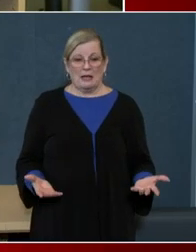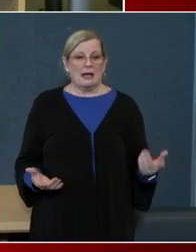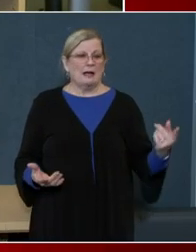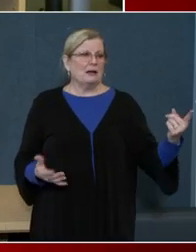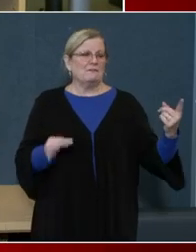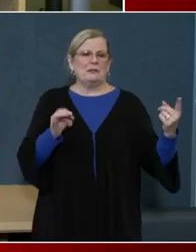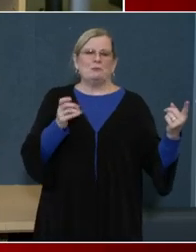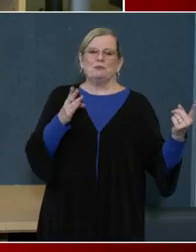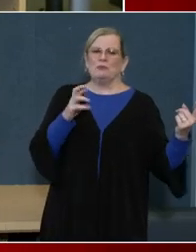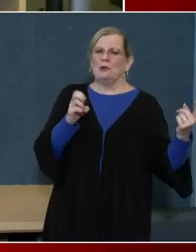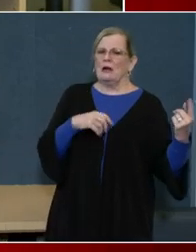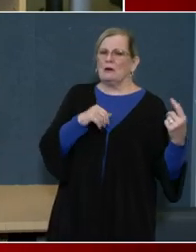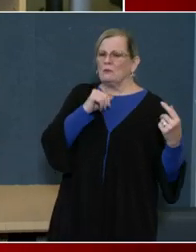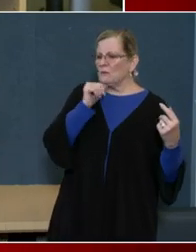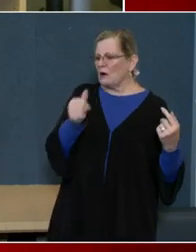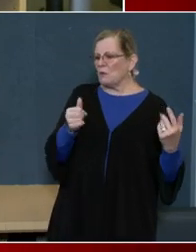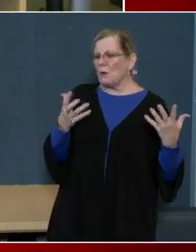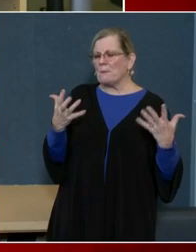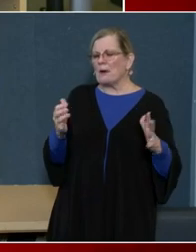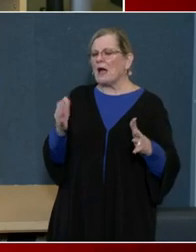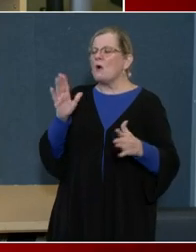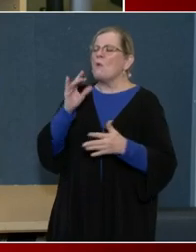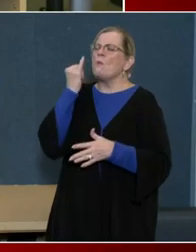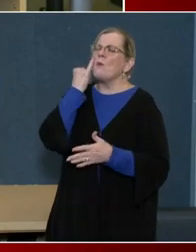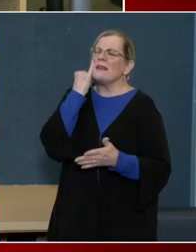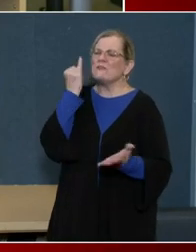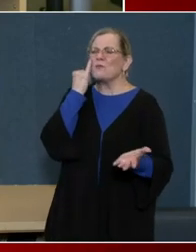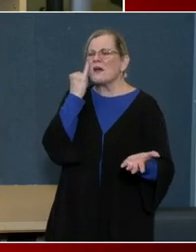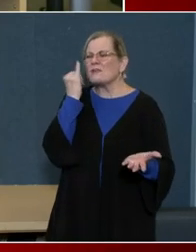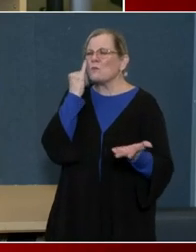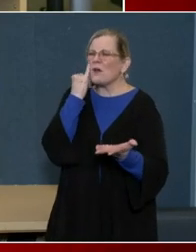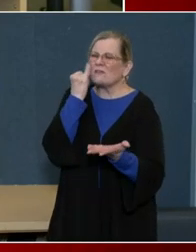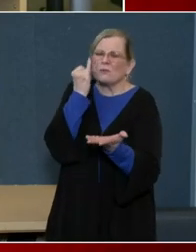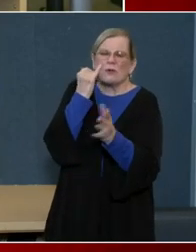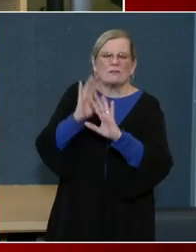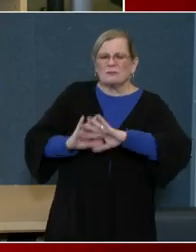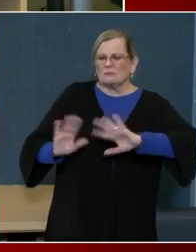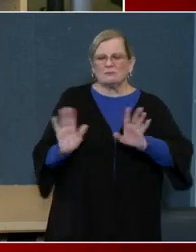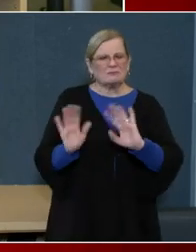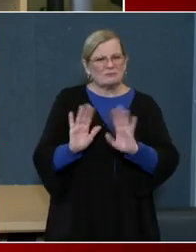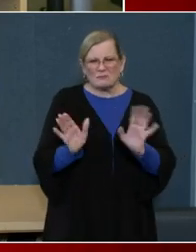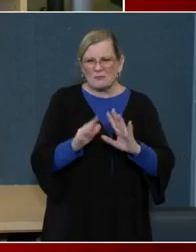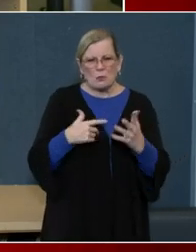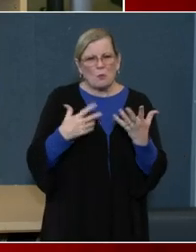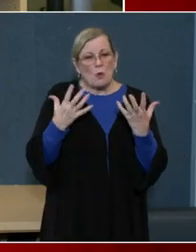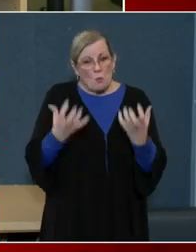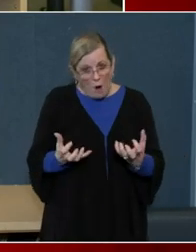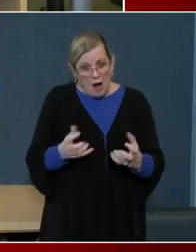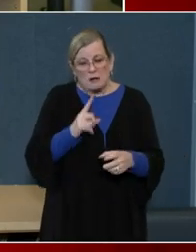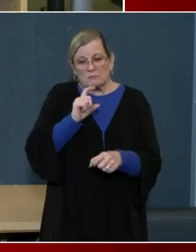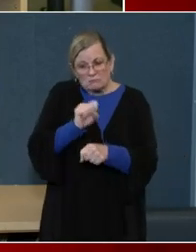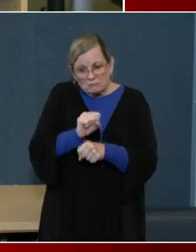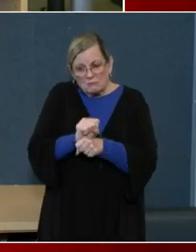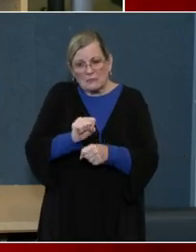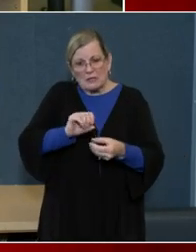will tell you is this, is that we're committed to being responsive to the needs of our students, and we will do it